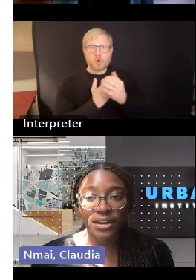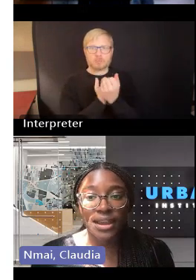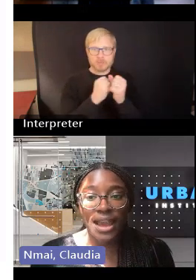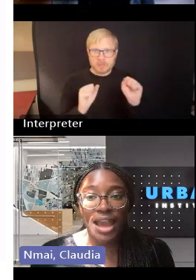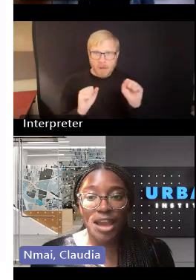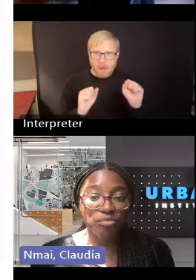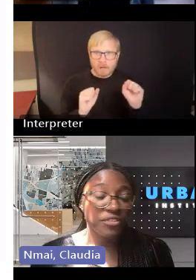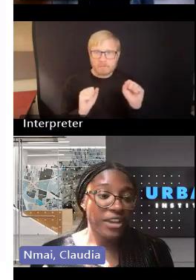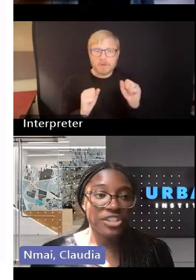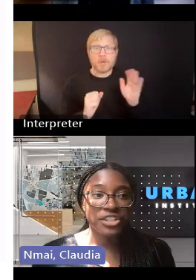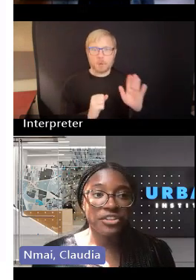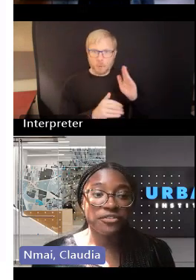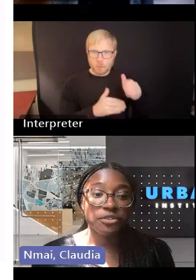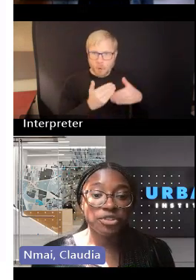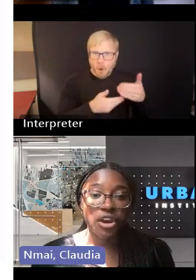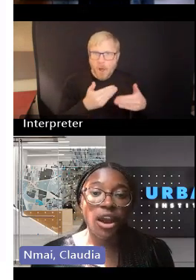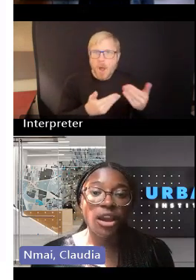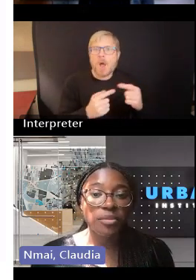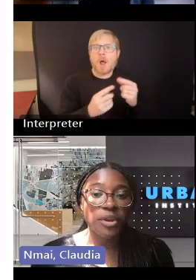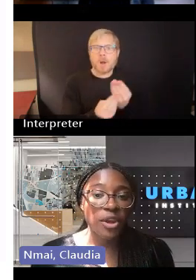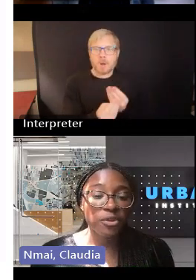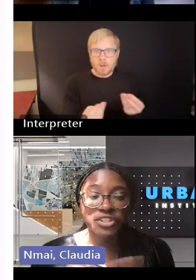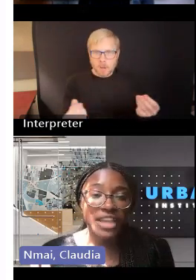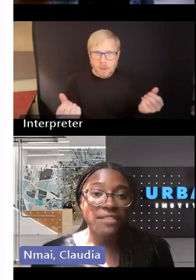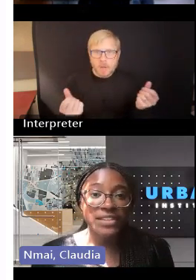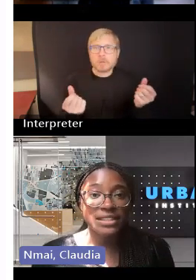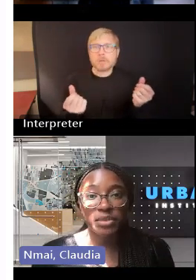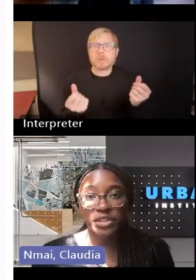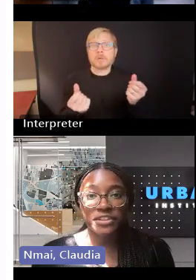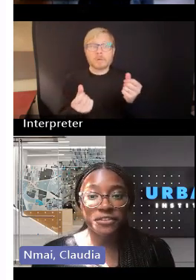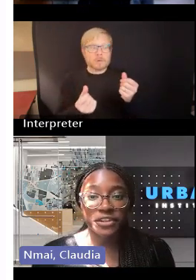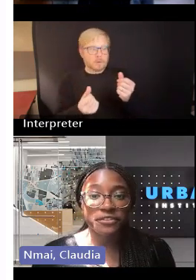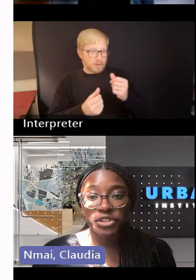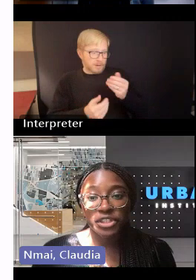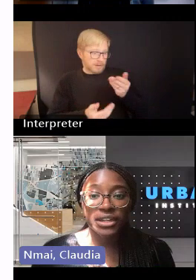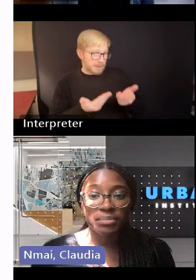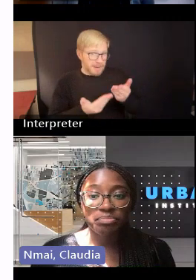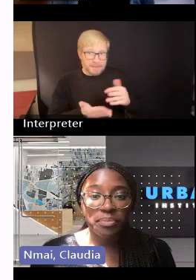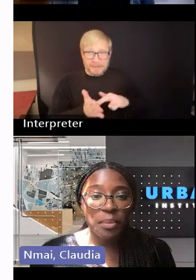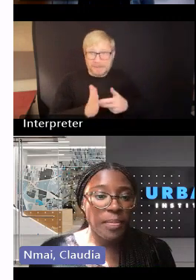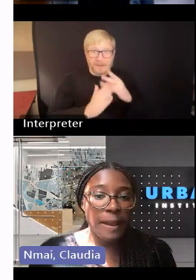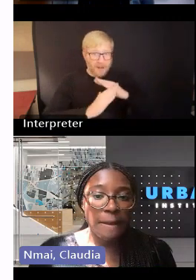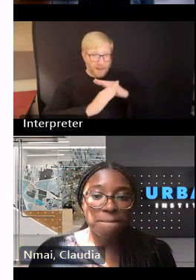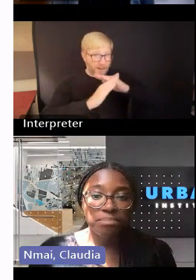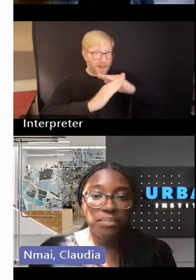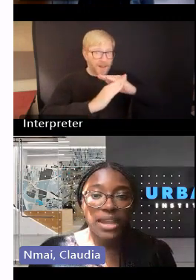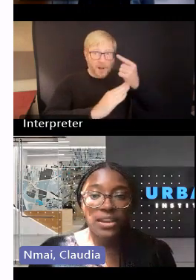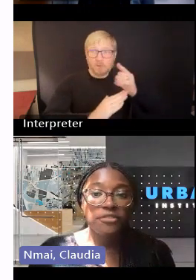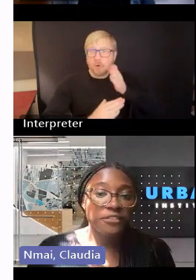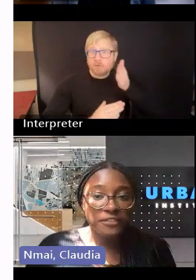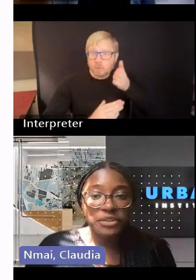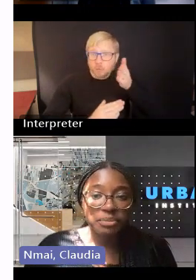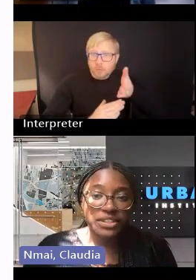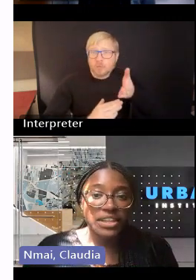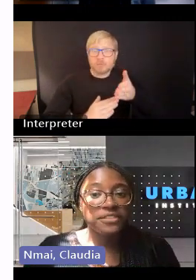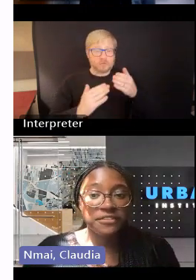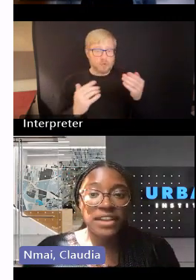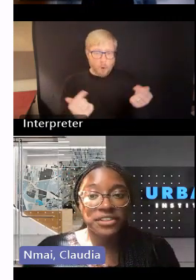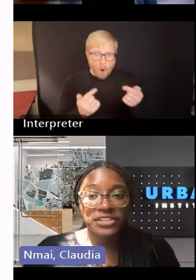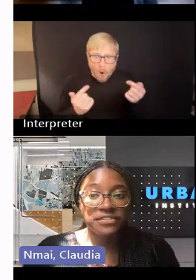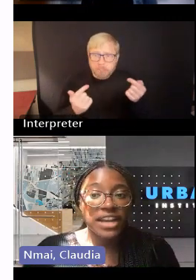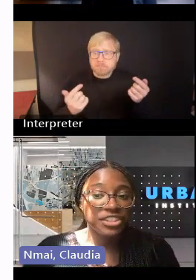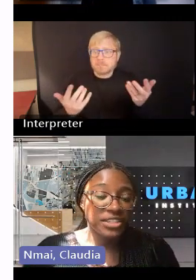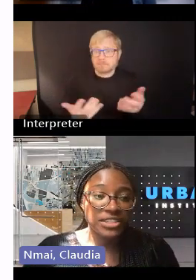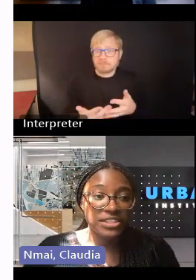their partner, prevention of future harm, or just having stability for their future. And over 50%